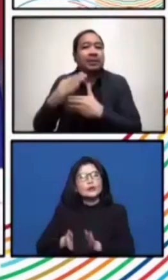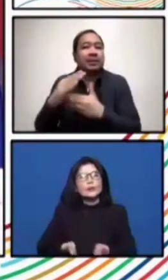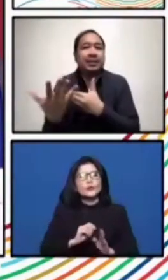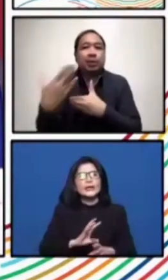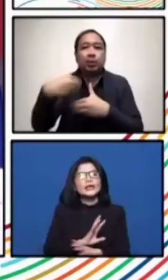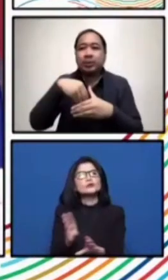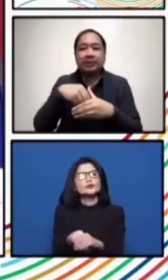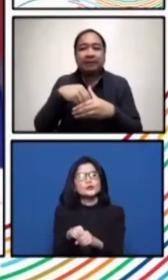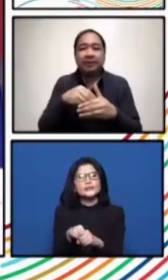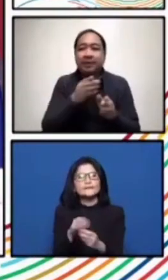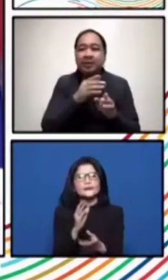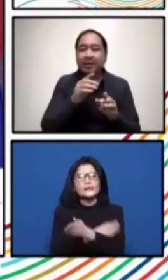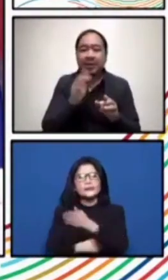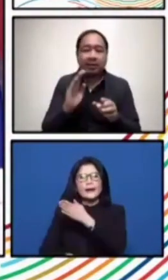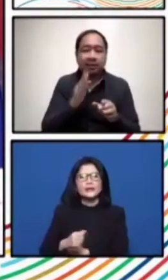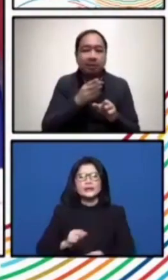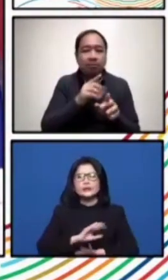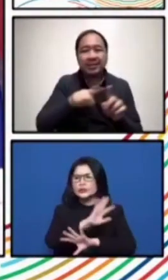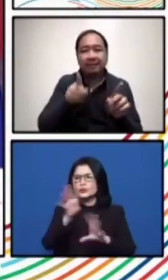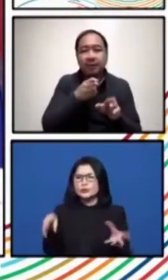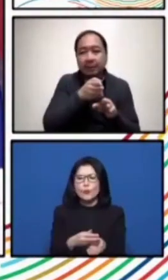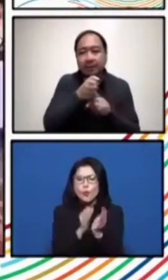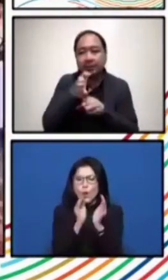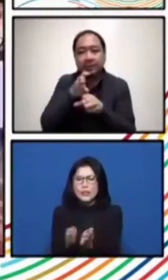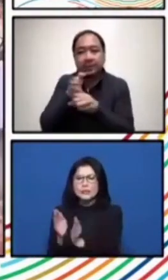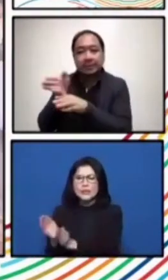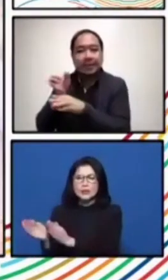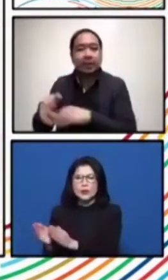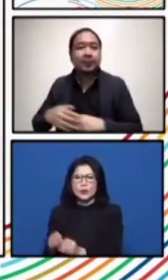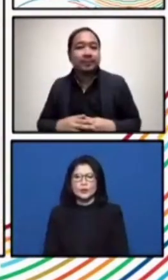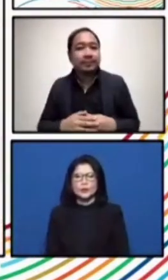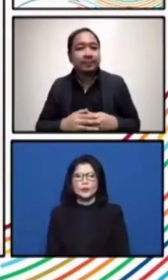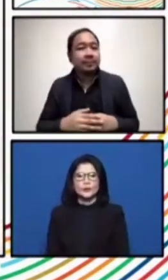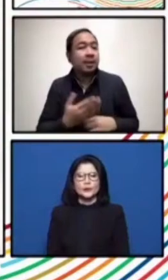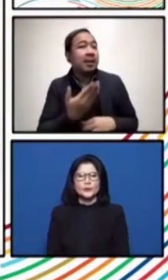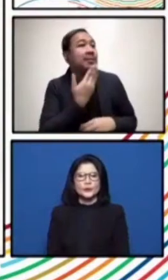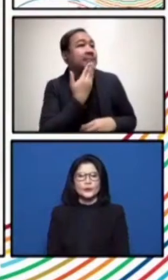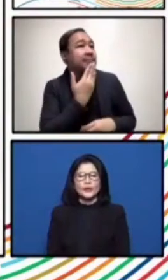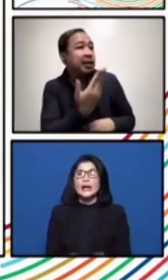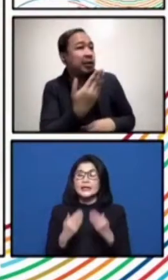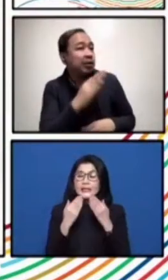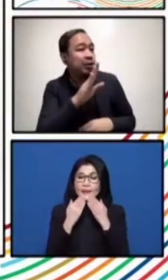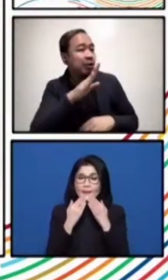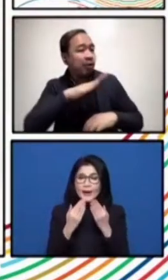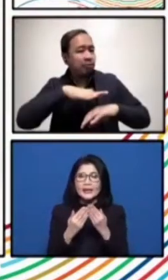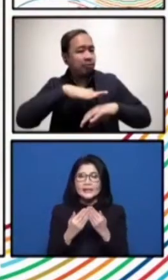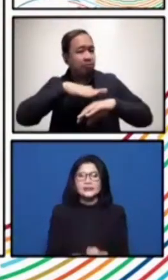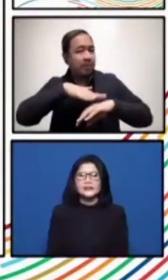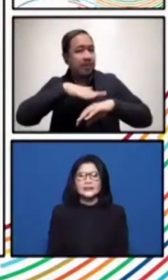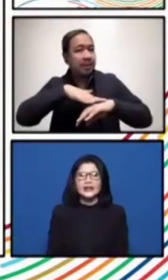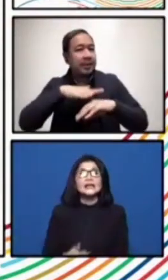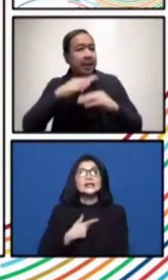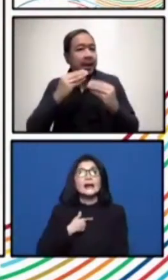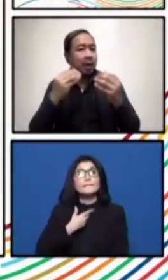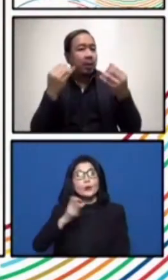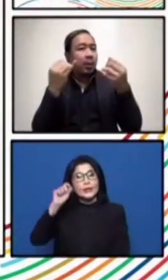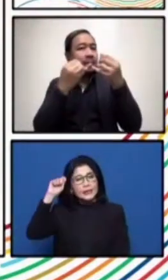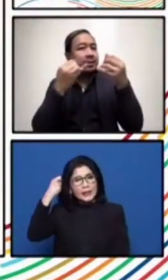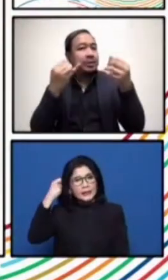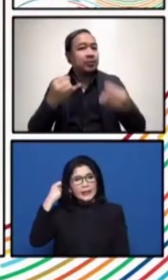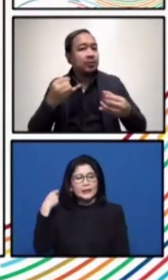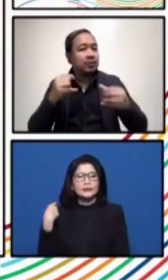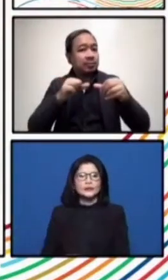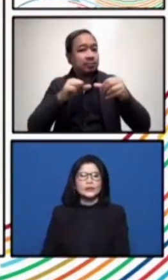you thank you very much Mr Tommy for that reminding us of the importance of institutional procedures participation of